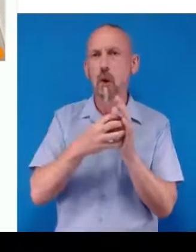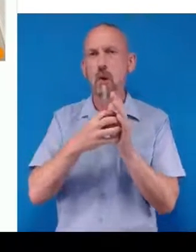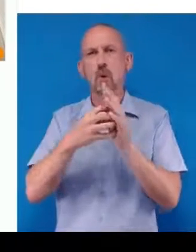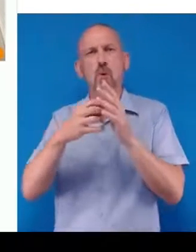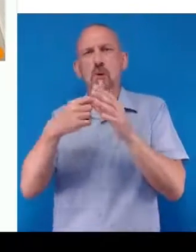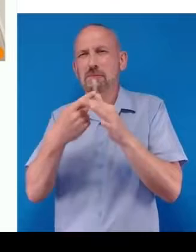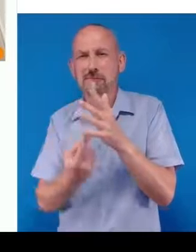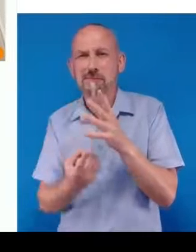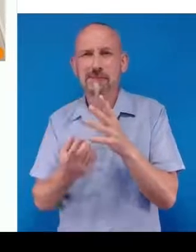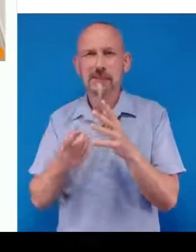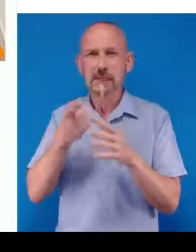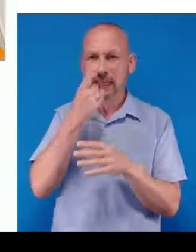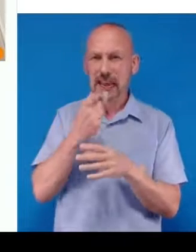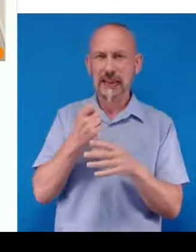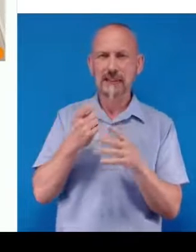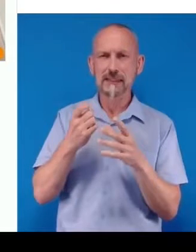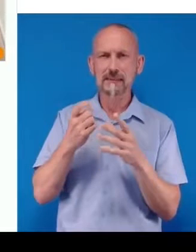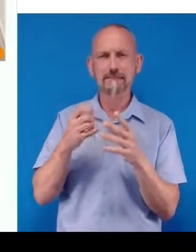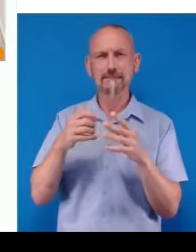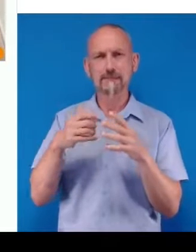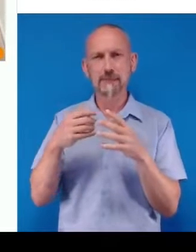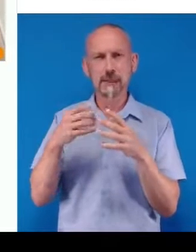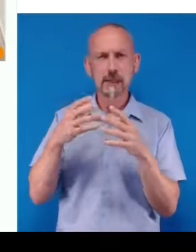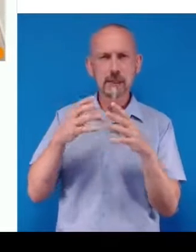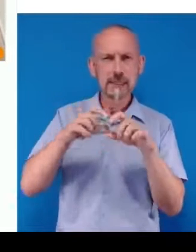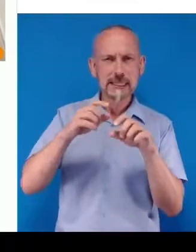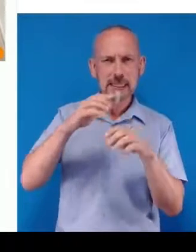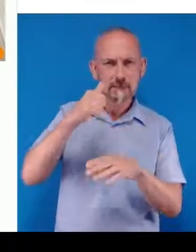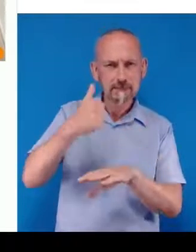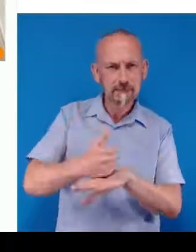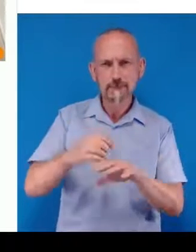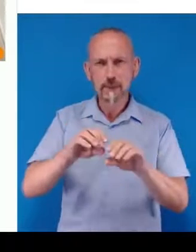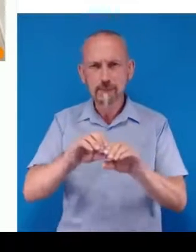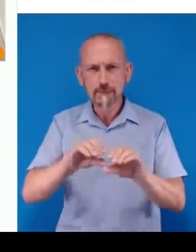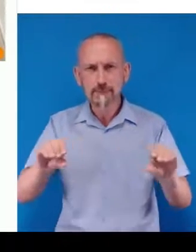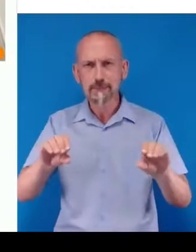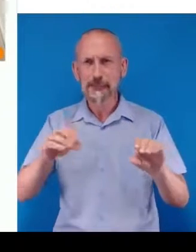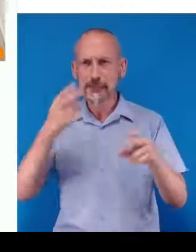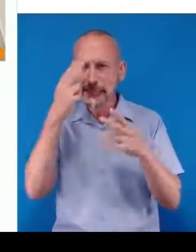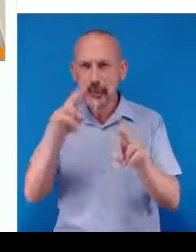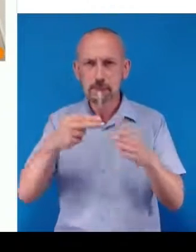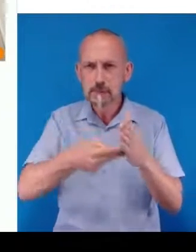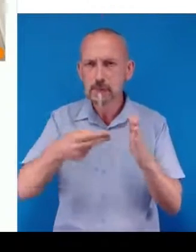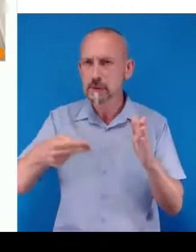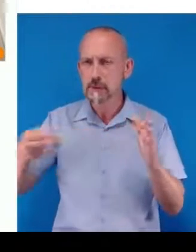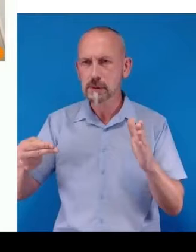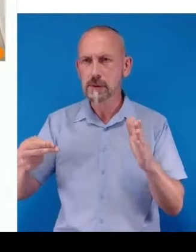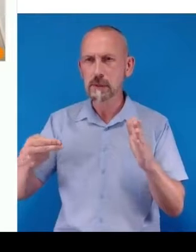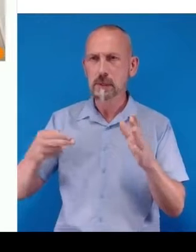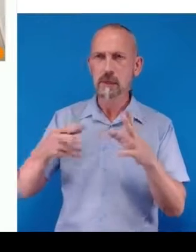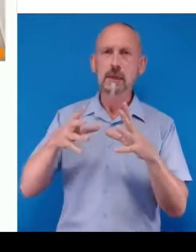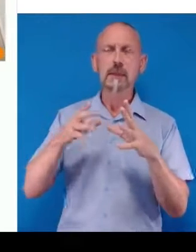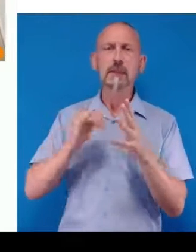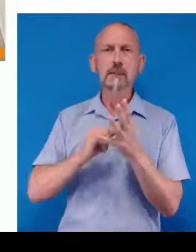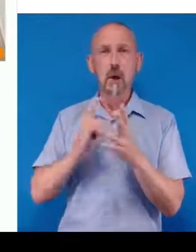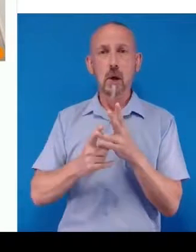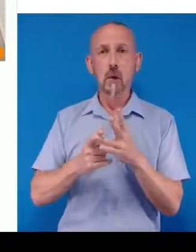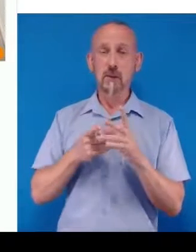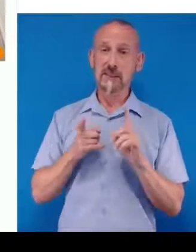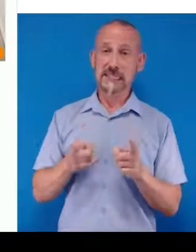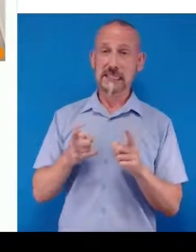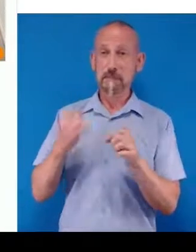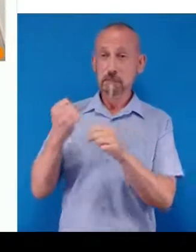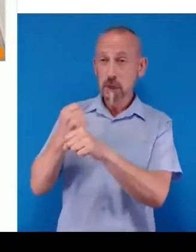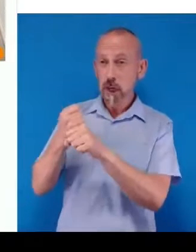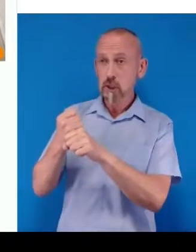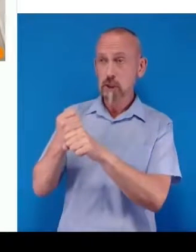it was great. And I think we've really brought the two together. So we've brought the production side of live events and accessibility together, and we've